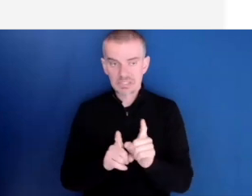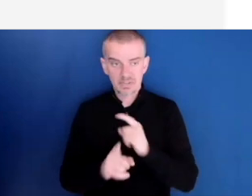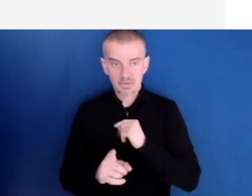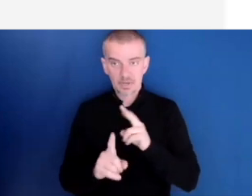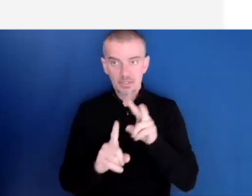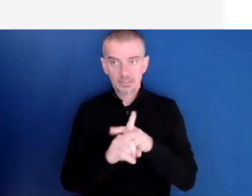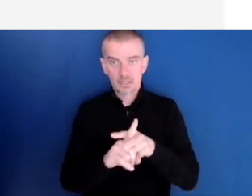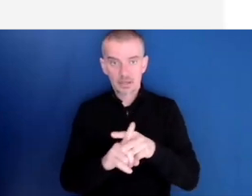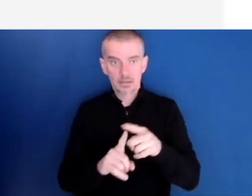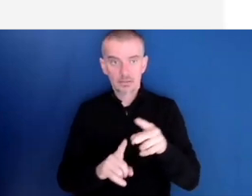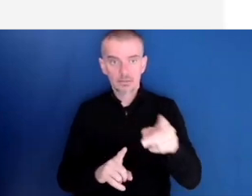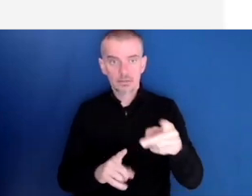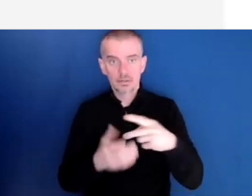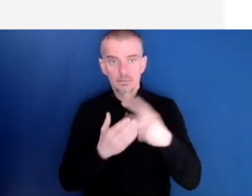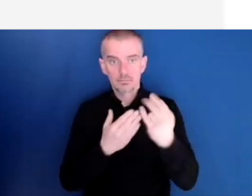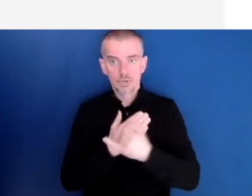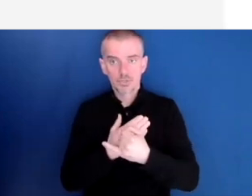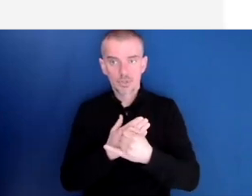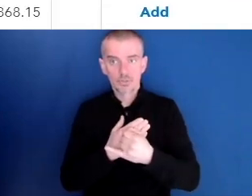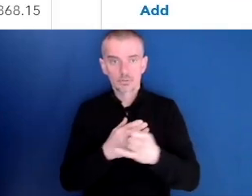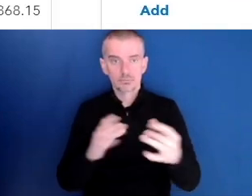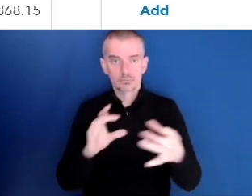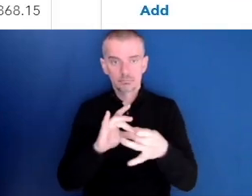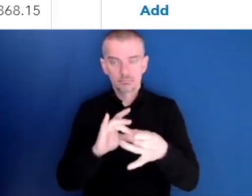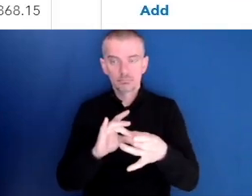project to this fixed asset purchase,